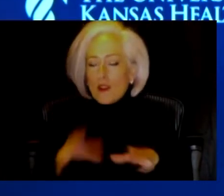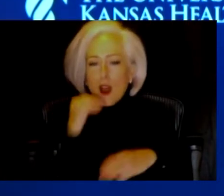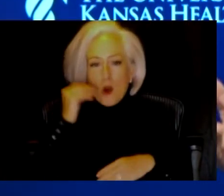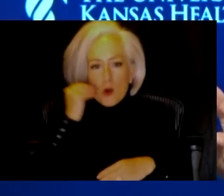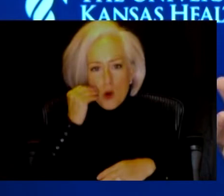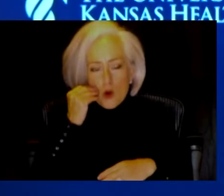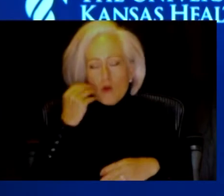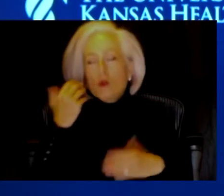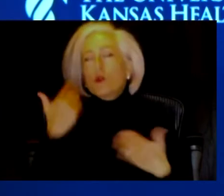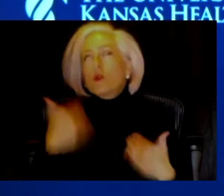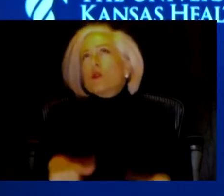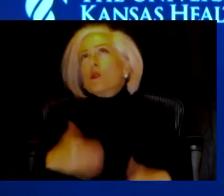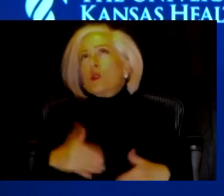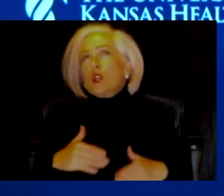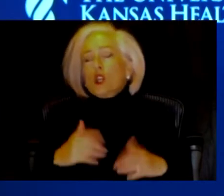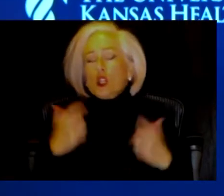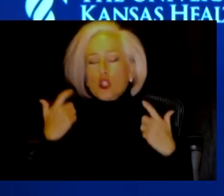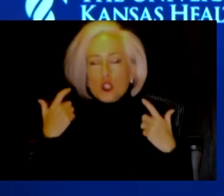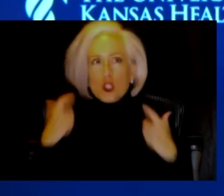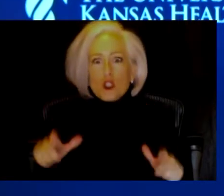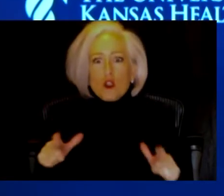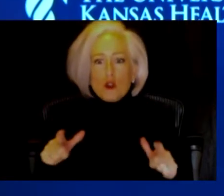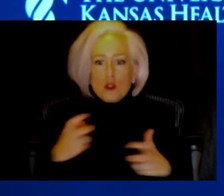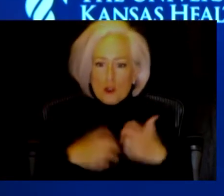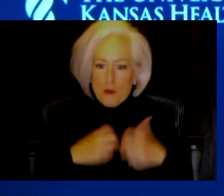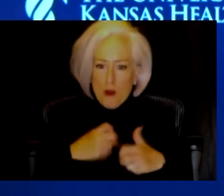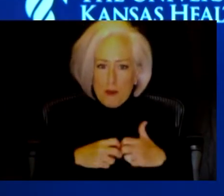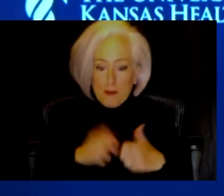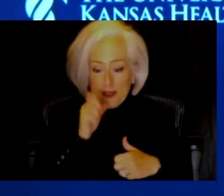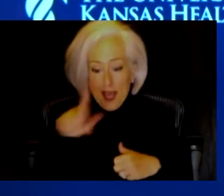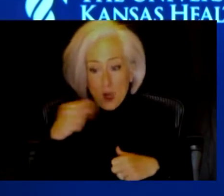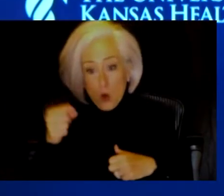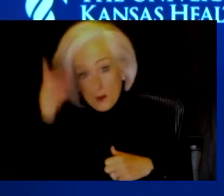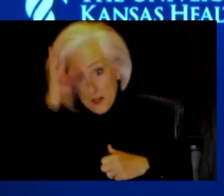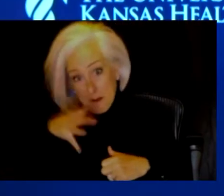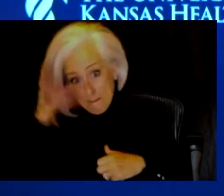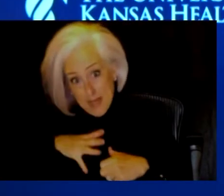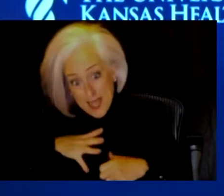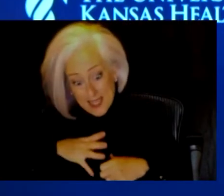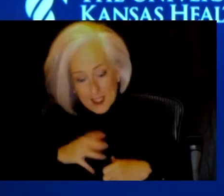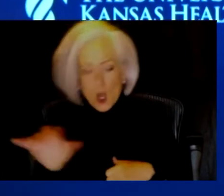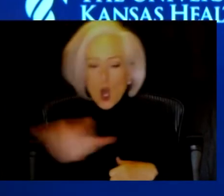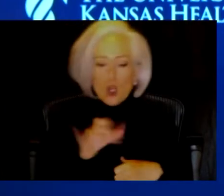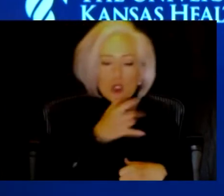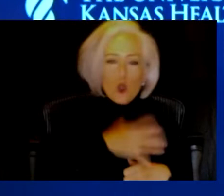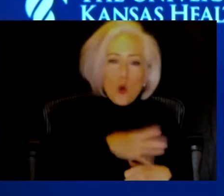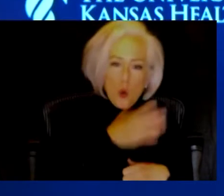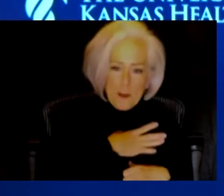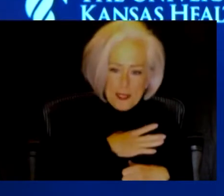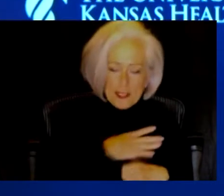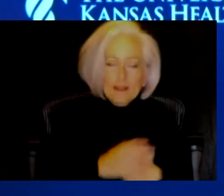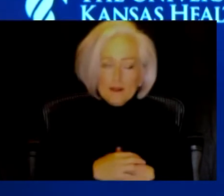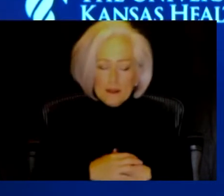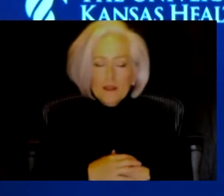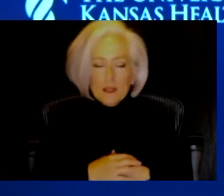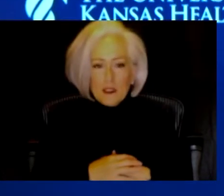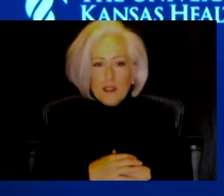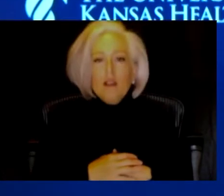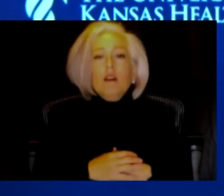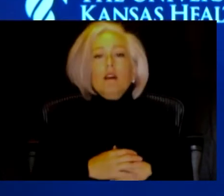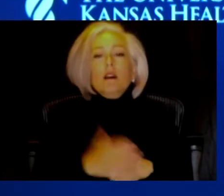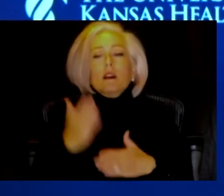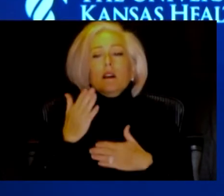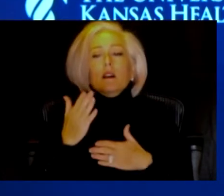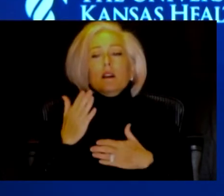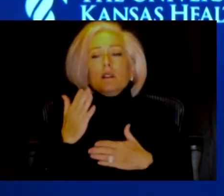huge. You know, and it's not just men; it's women also. Mm-hmm. And so there's a segment of the population that